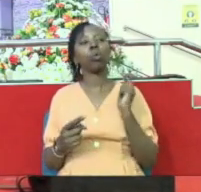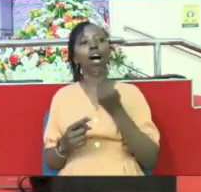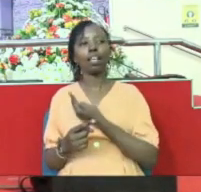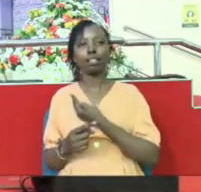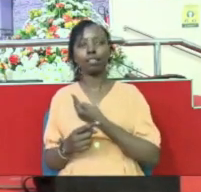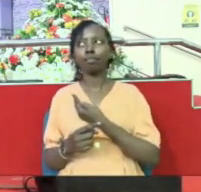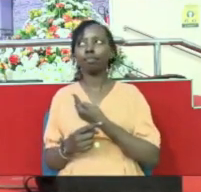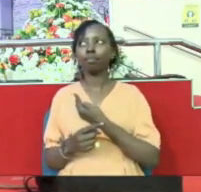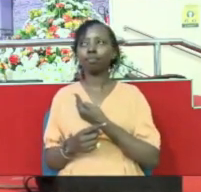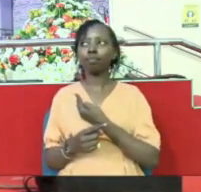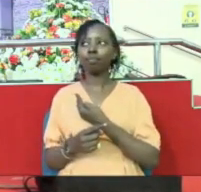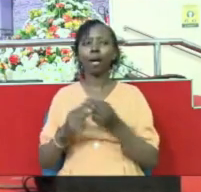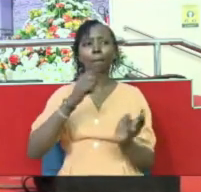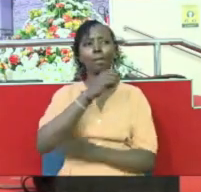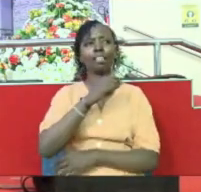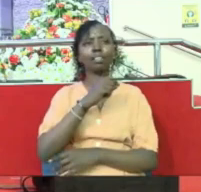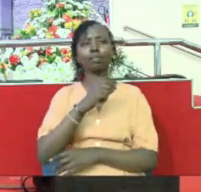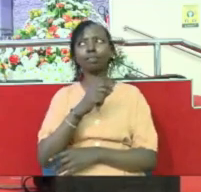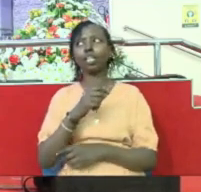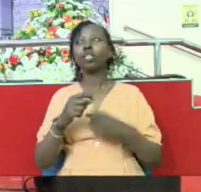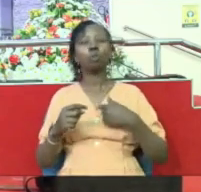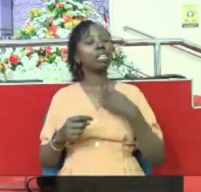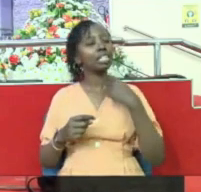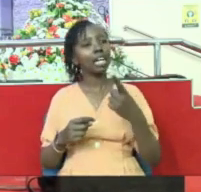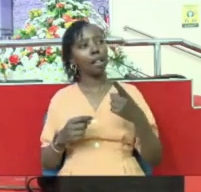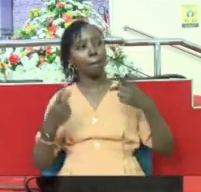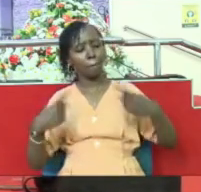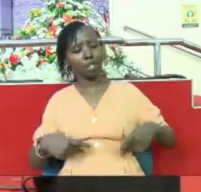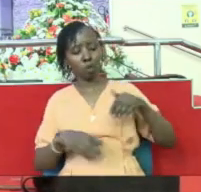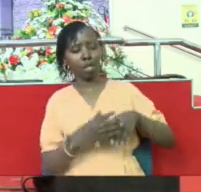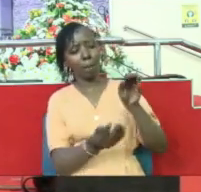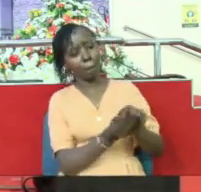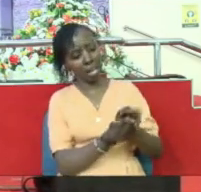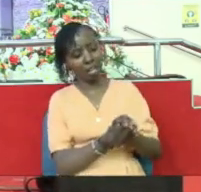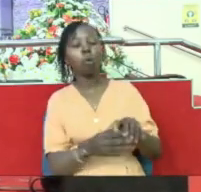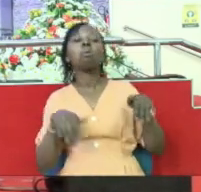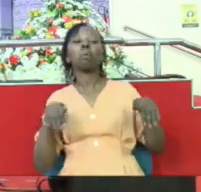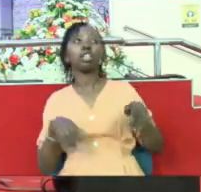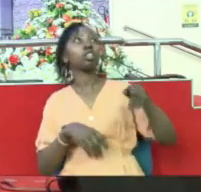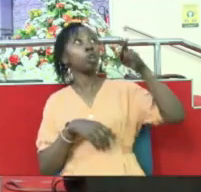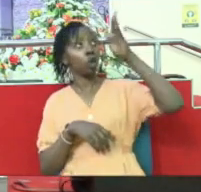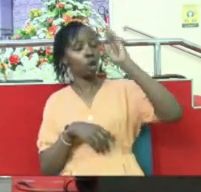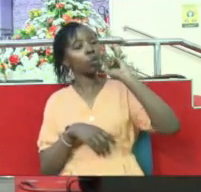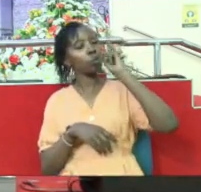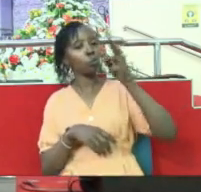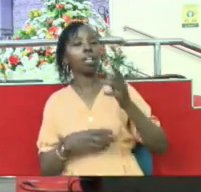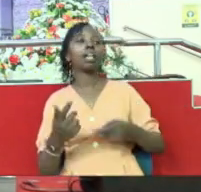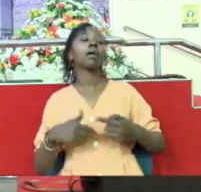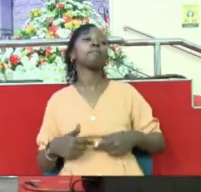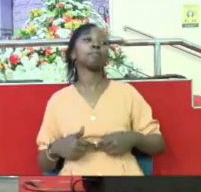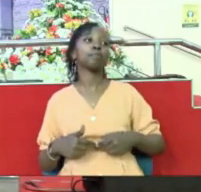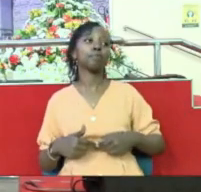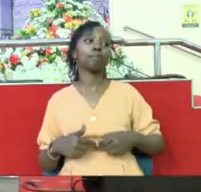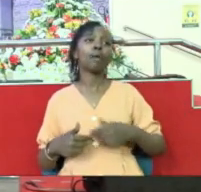So I said. Nikasema. I told the person, "Wewe ngoja tu." Nikamwambia ngoja. Mungu atakuja. God will come. I want to